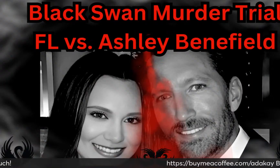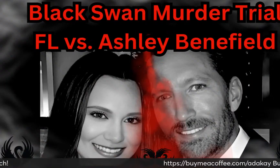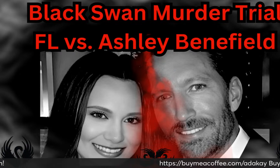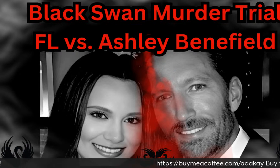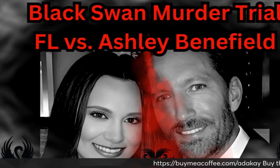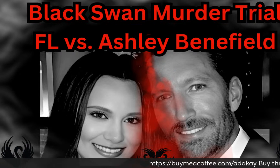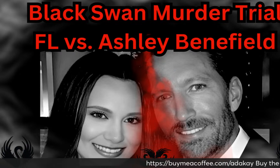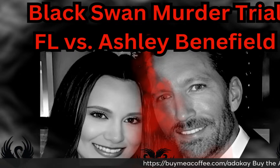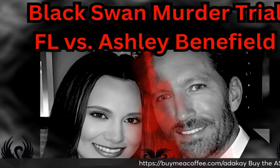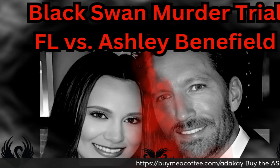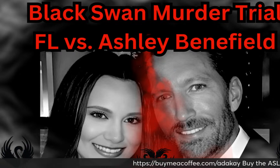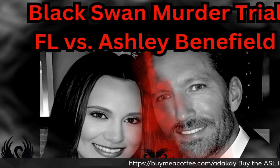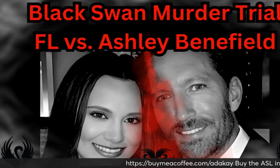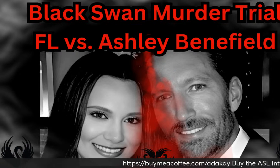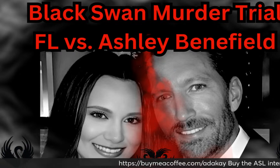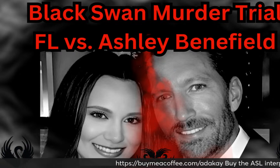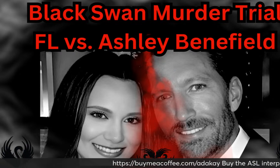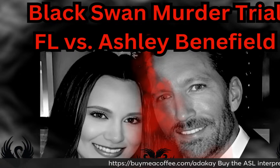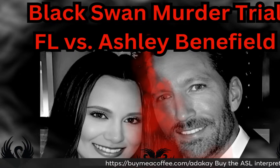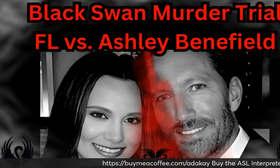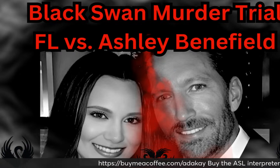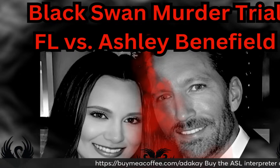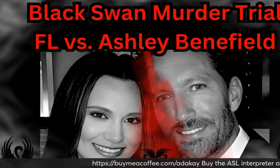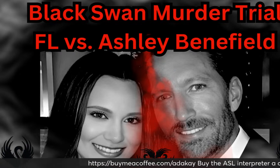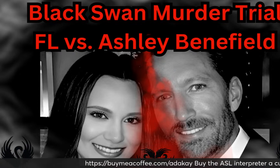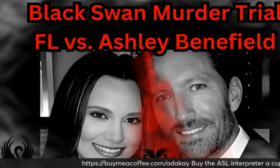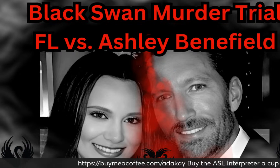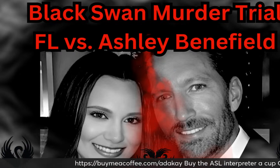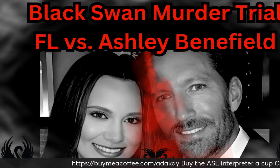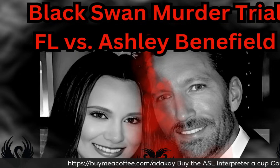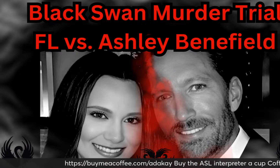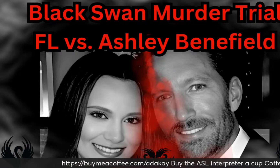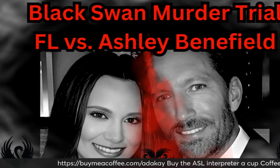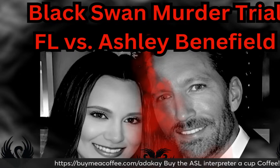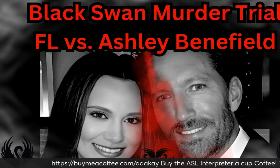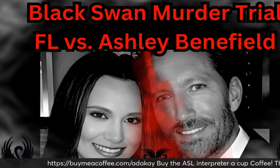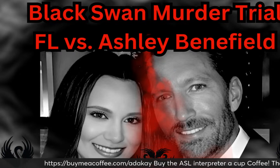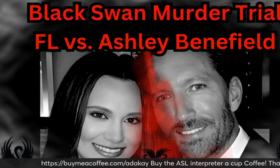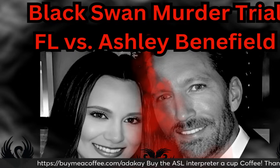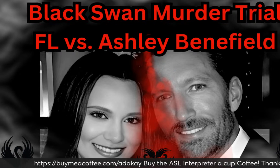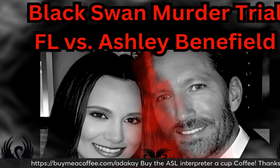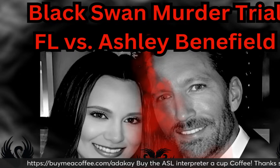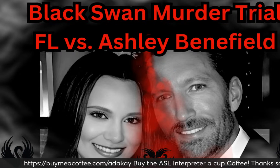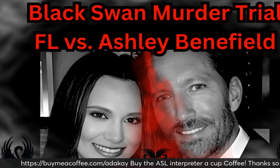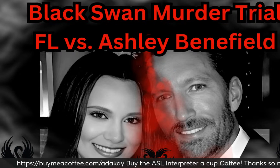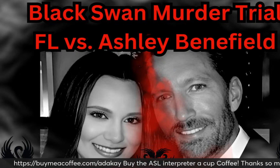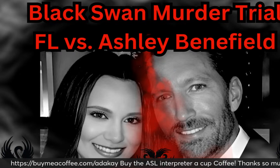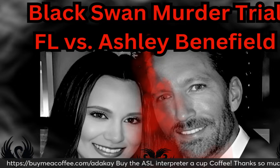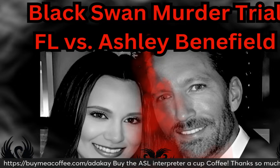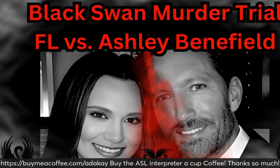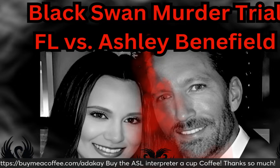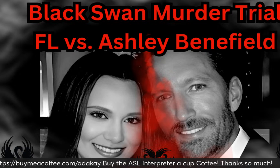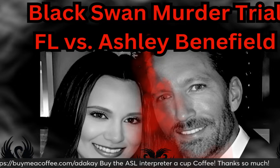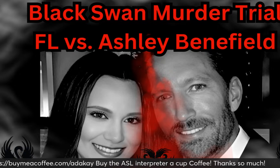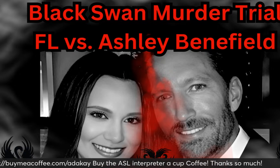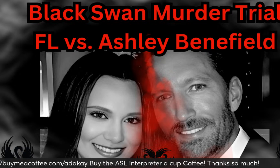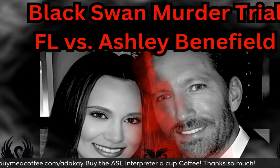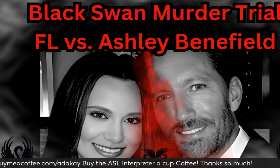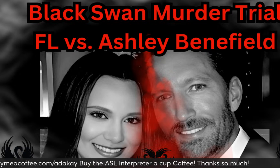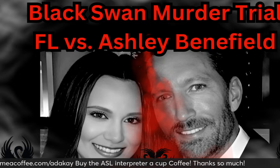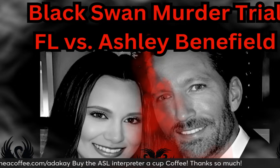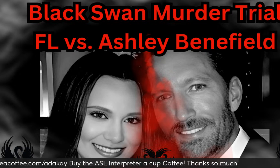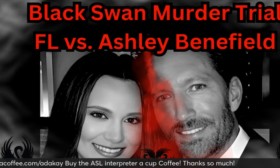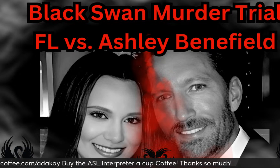What do y'all think about that? See the swan at the bottom? Oh, let me stop the ticker. I see it.